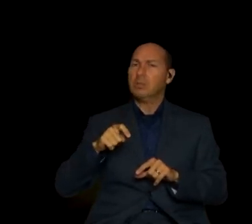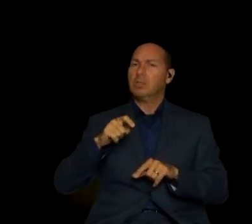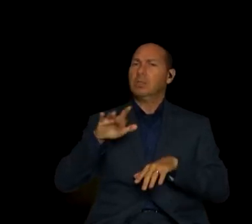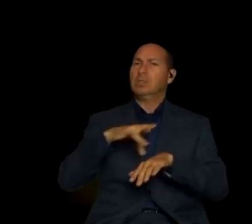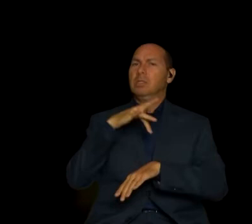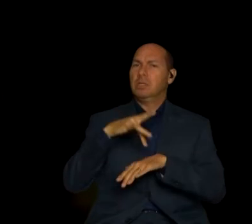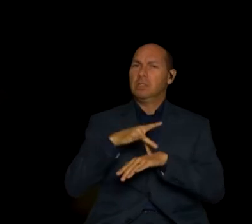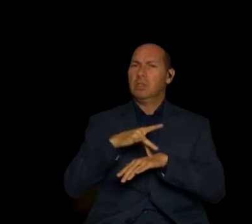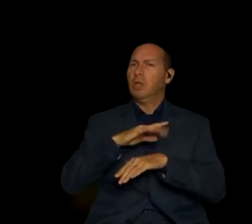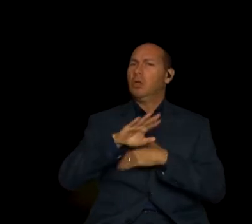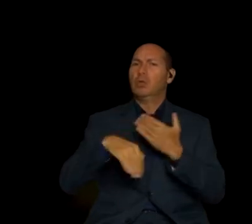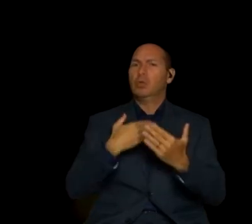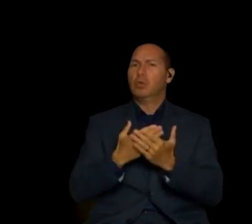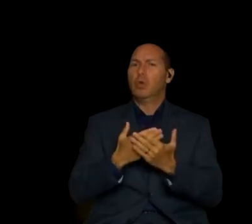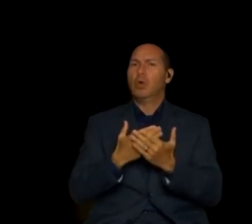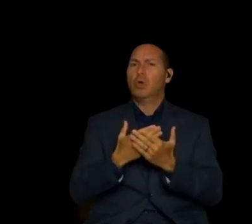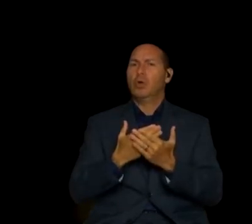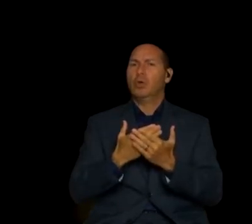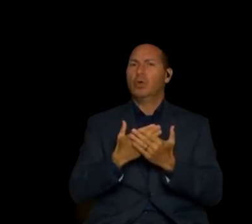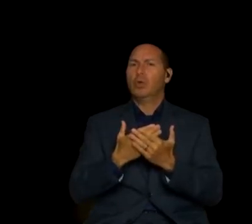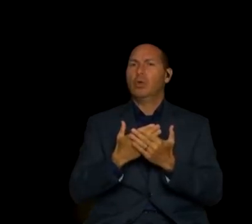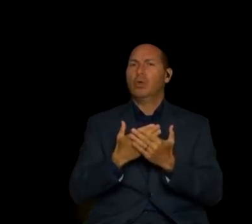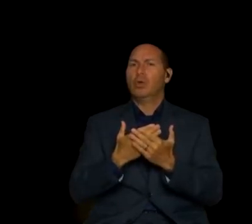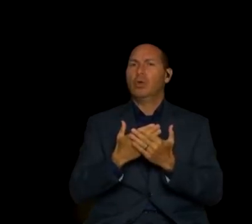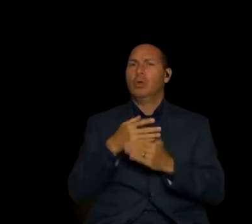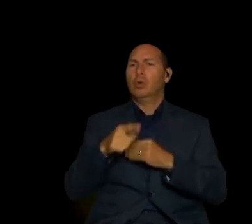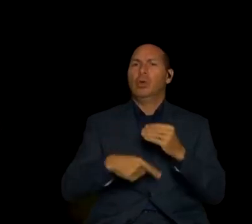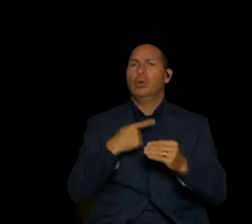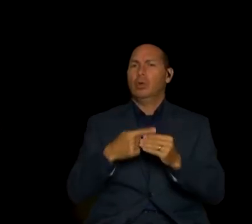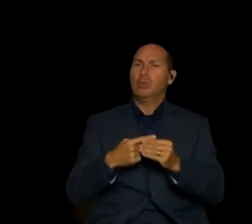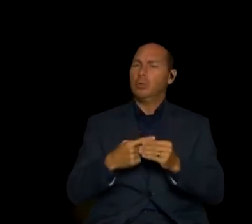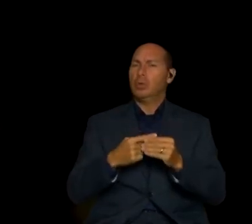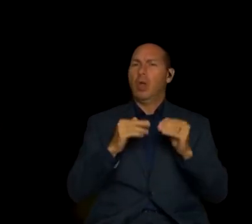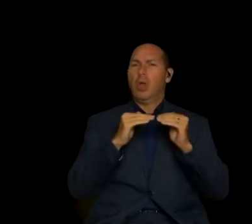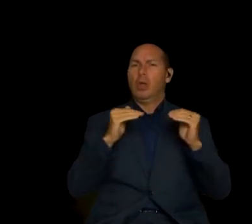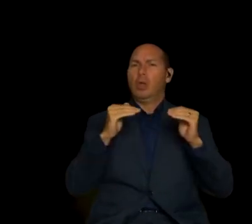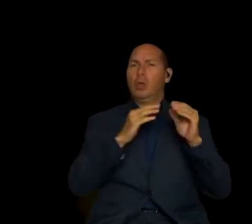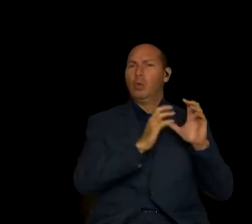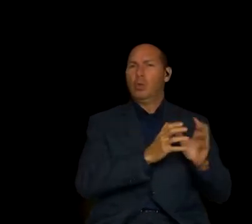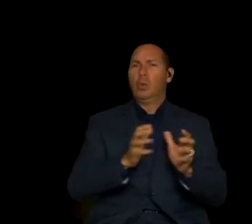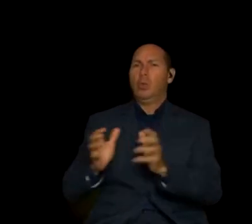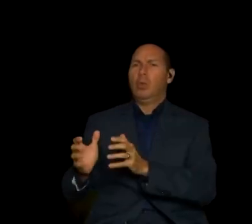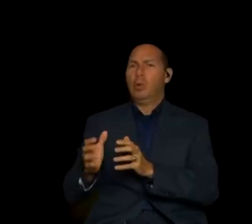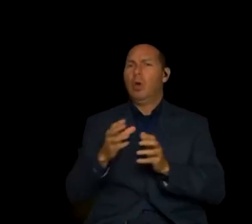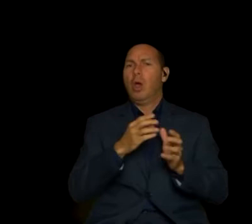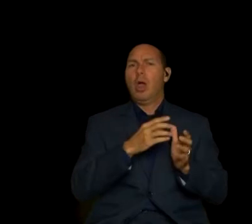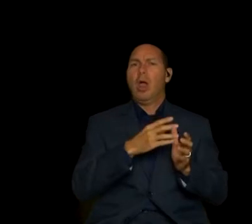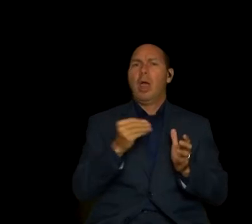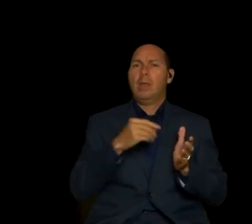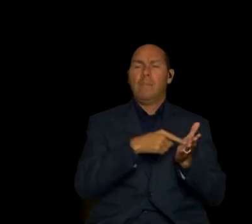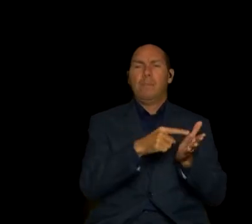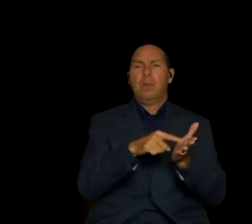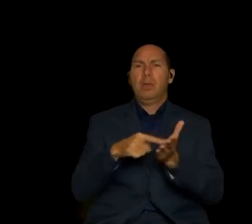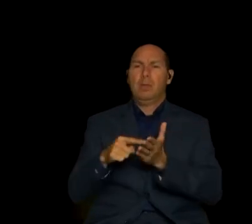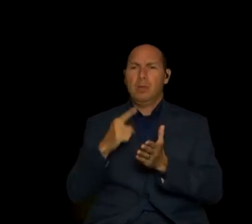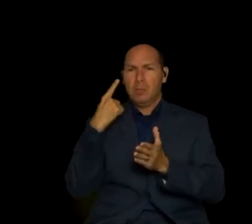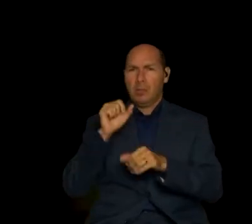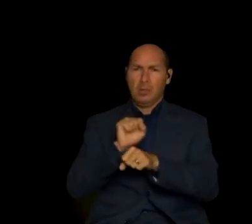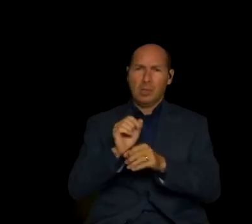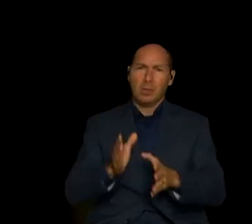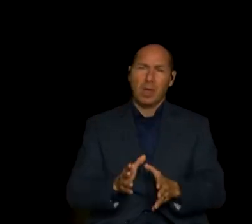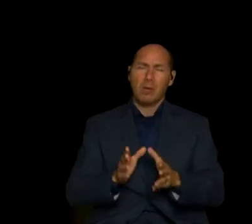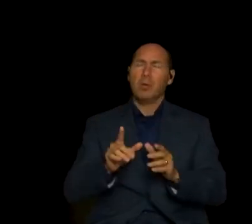all the aspects that pertain to classification and remuneration of our public employees. Why? Because, as you